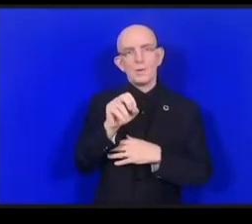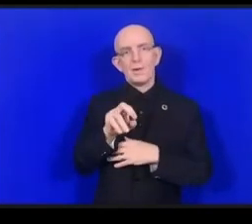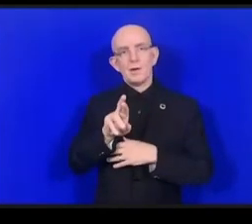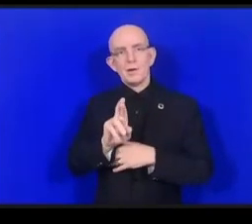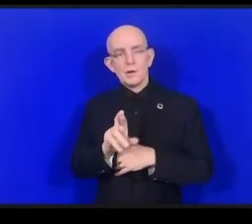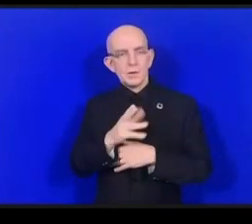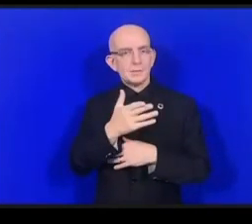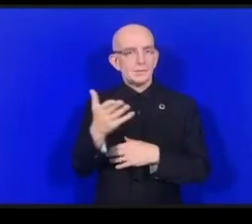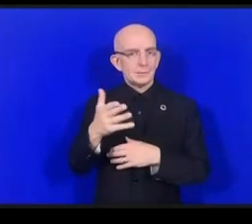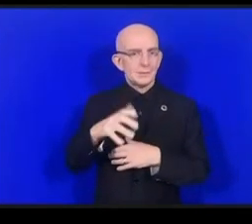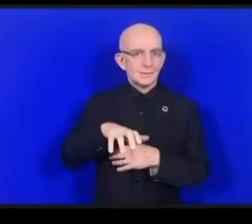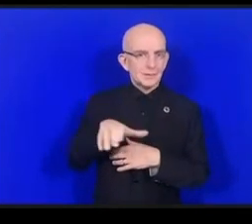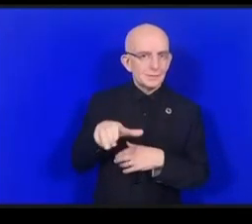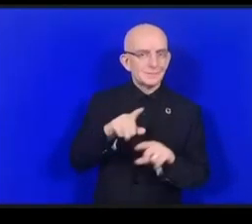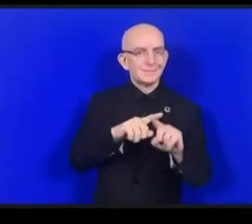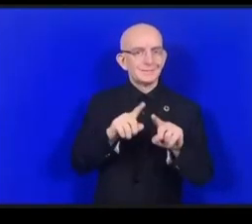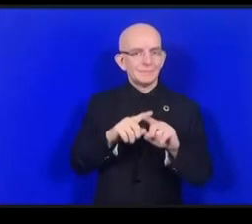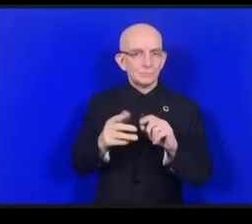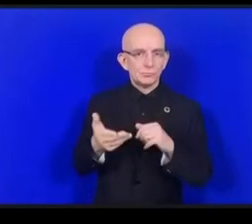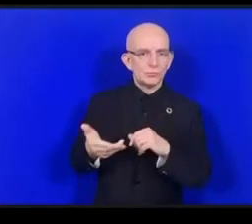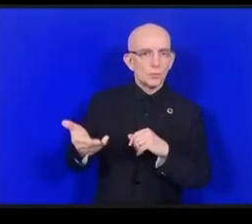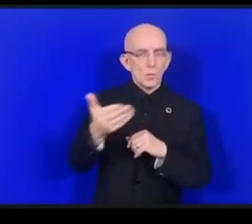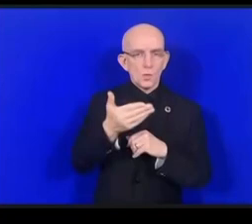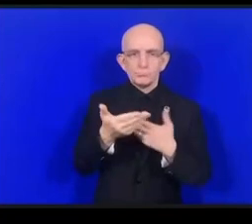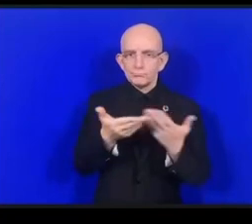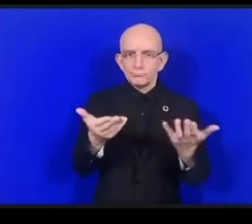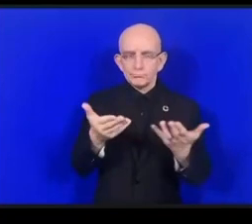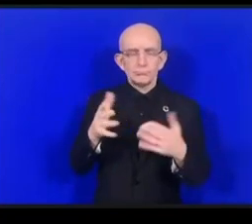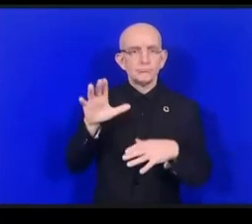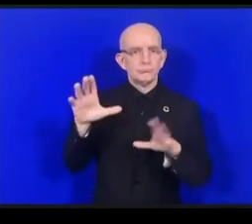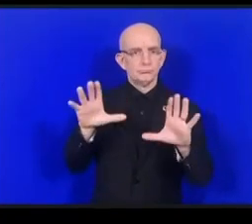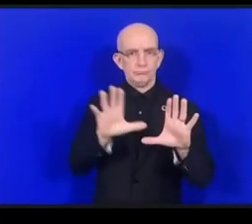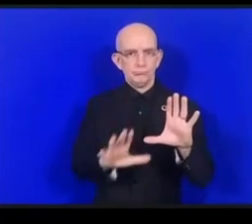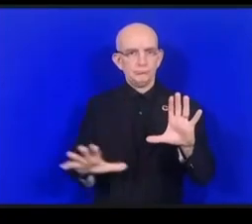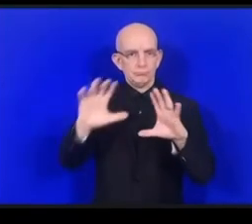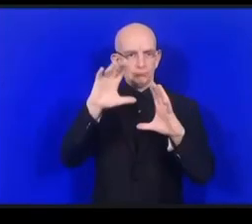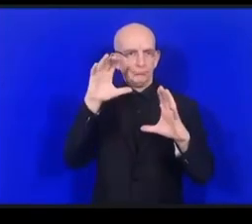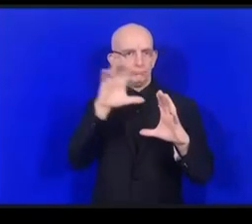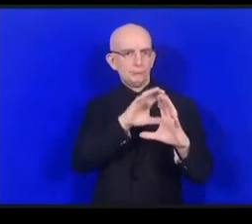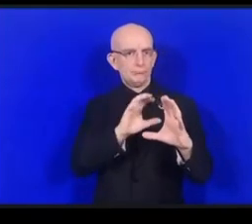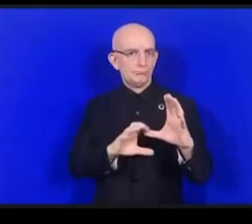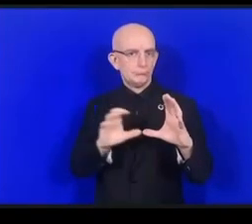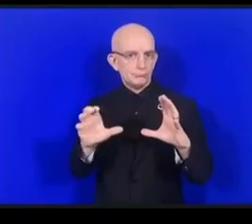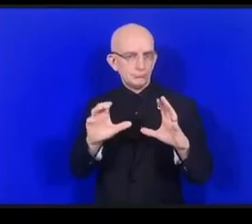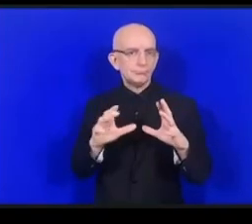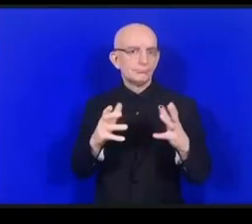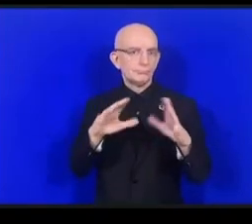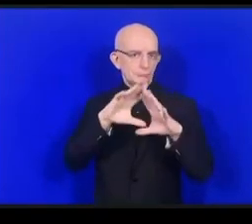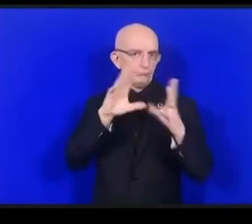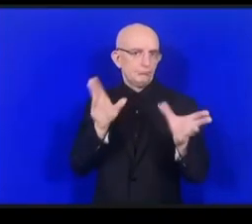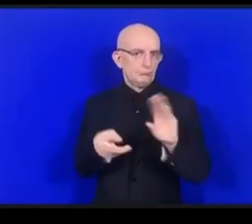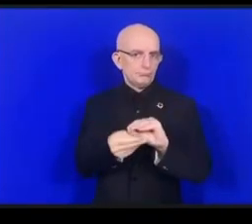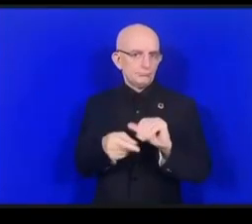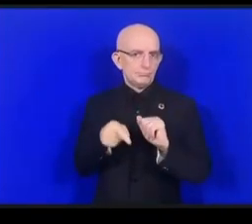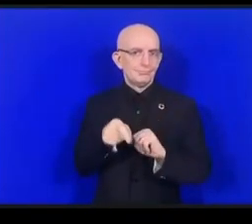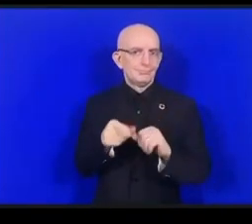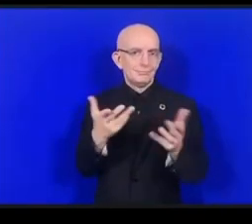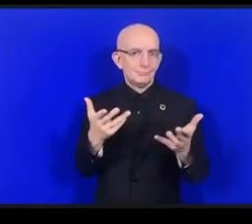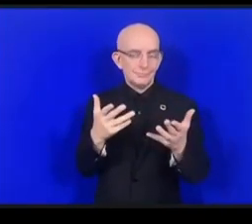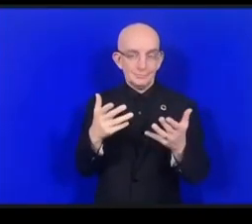to facilitate international cooperation around the member states. So to answer your question very